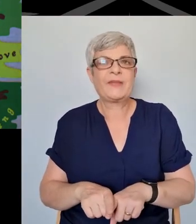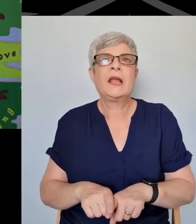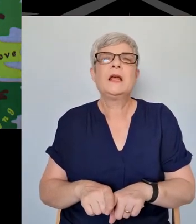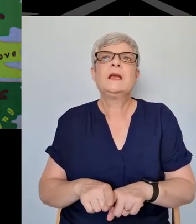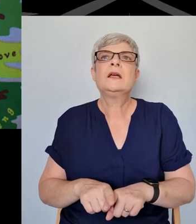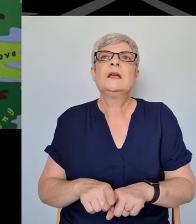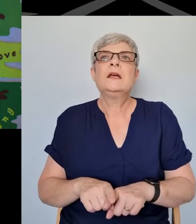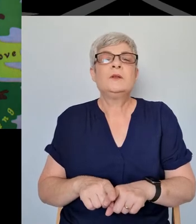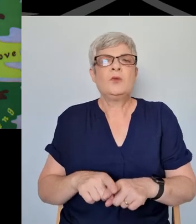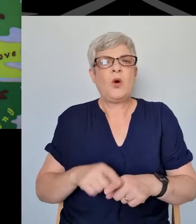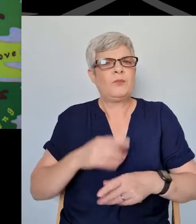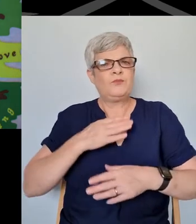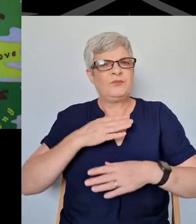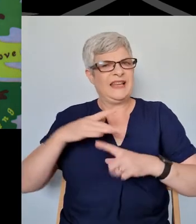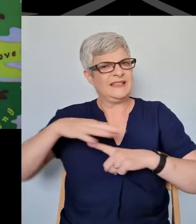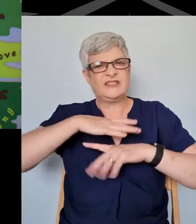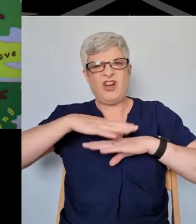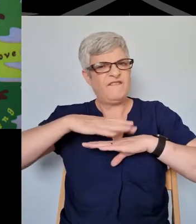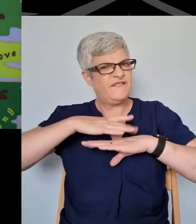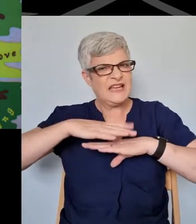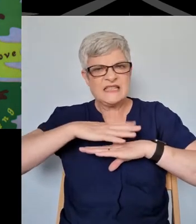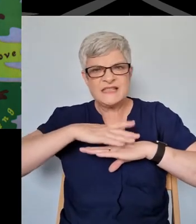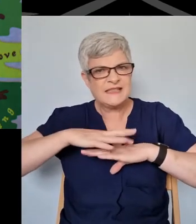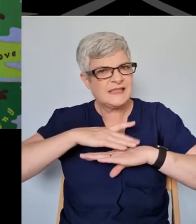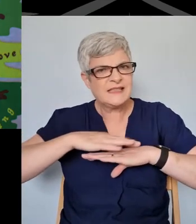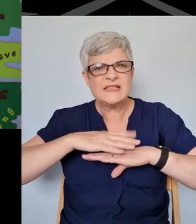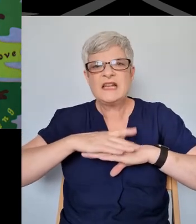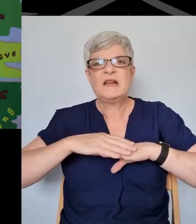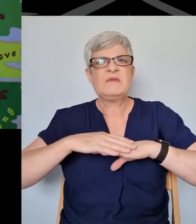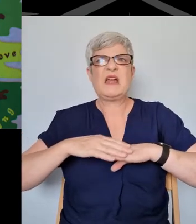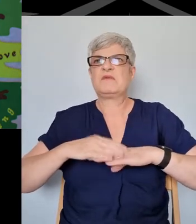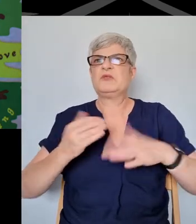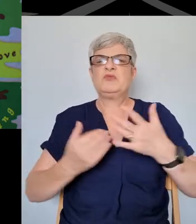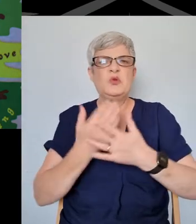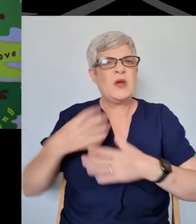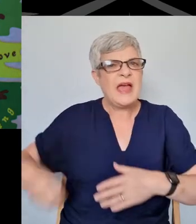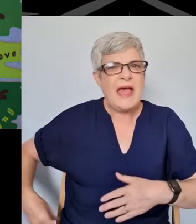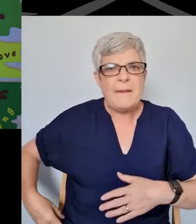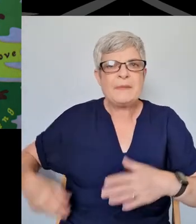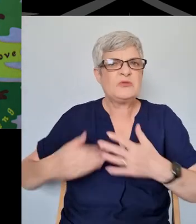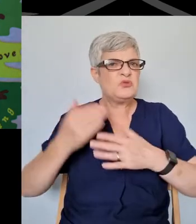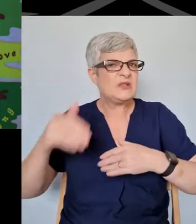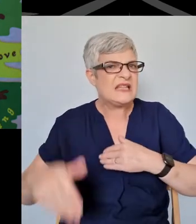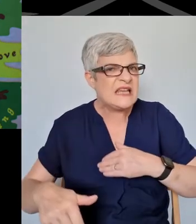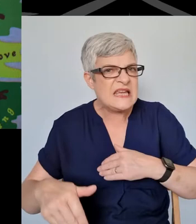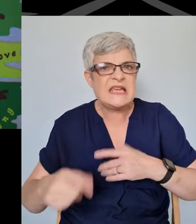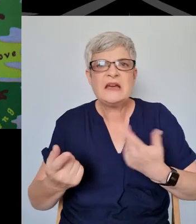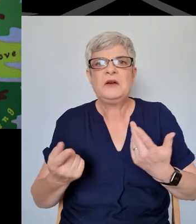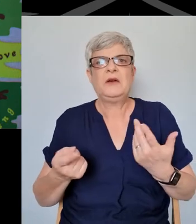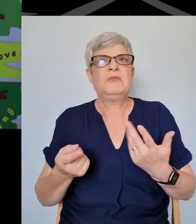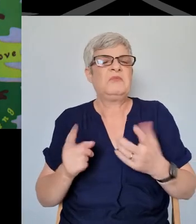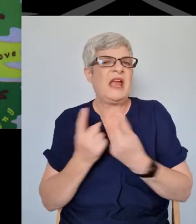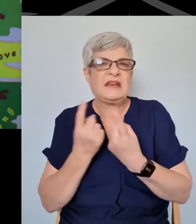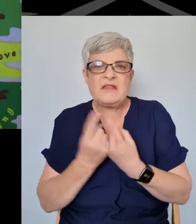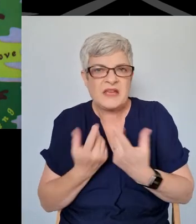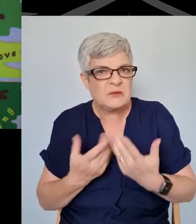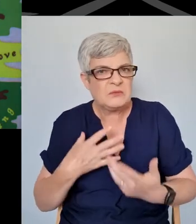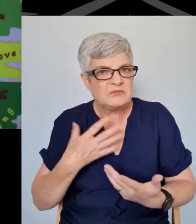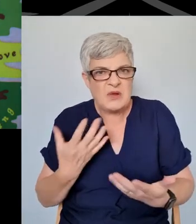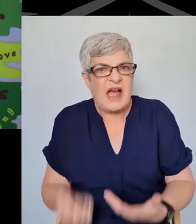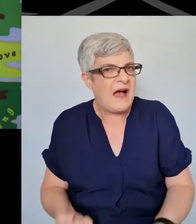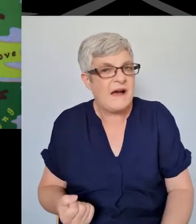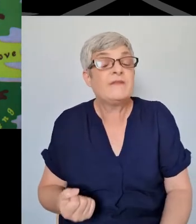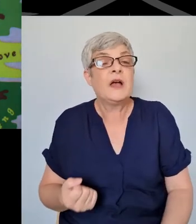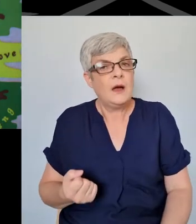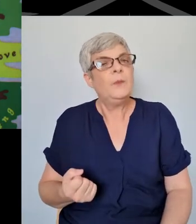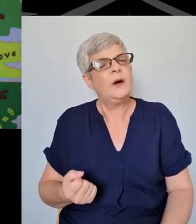Not just on the surface, not even with the new hips or the new knees or whatever it is we are ailing with,